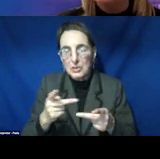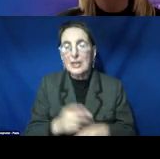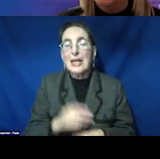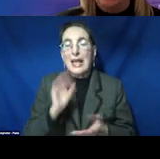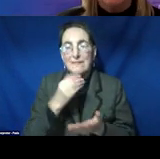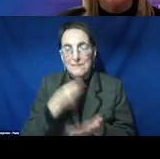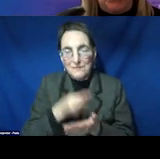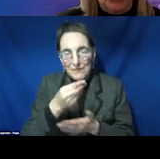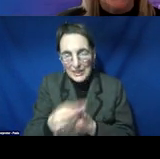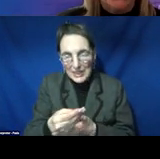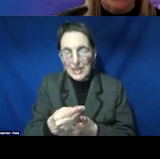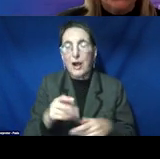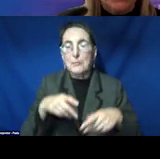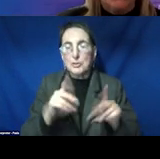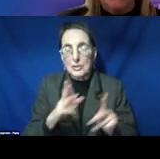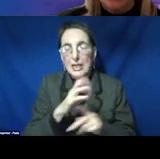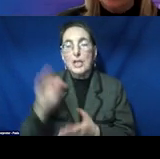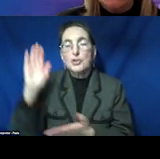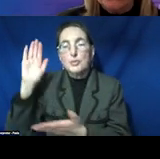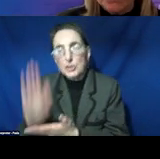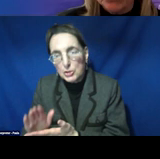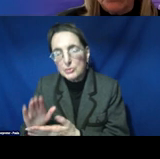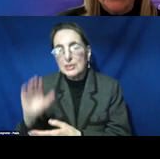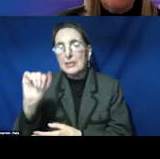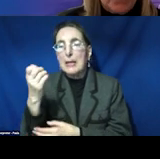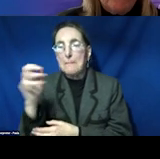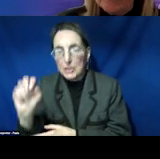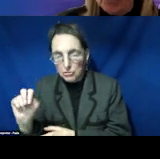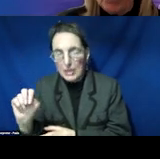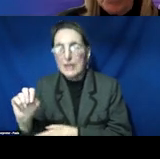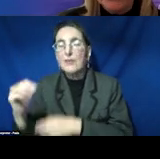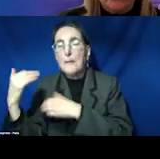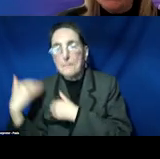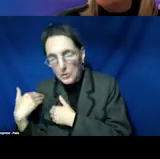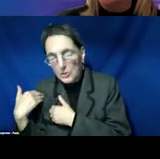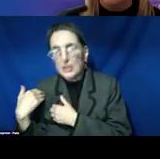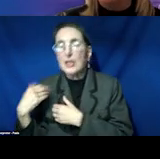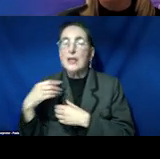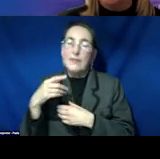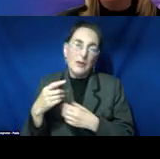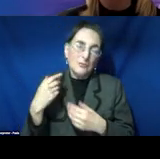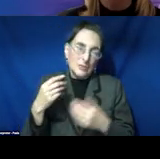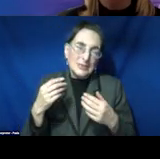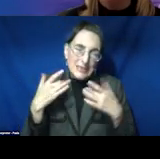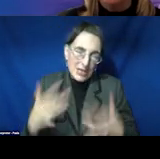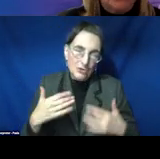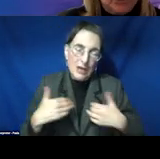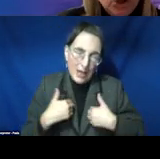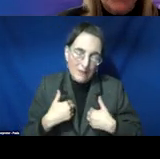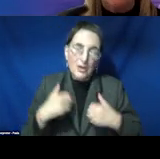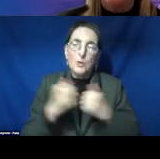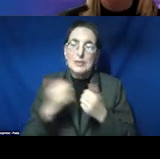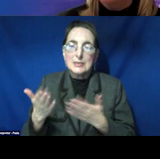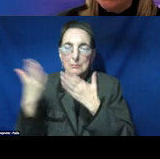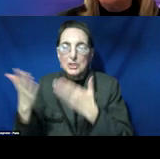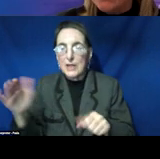the administrative burden associated with submission of a full proposal. So the program officer is going to look